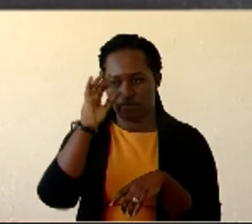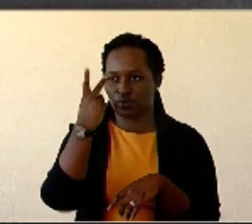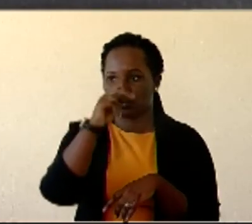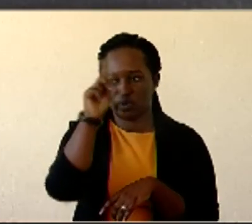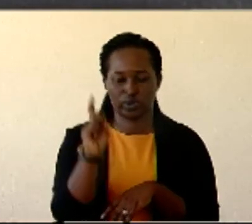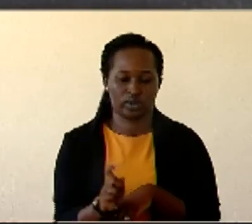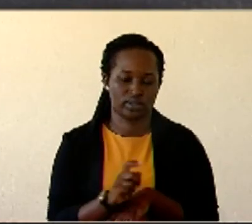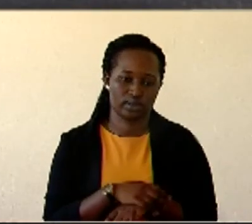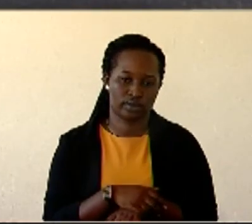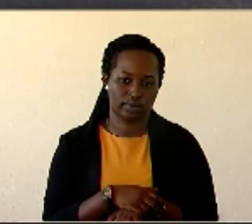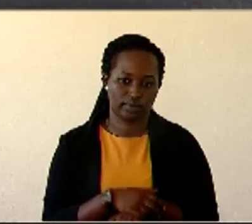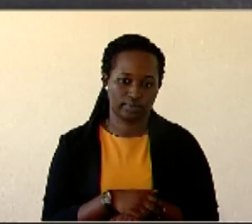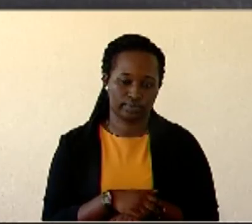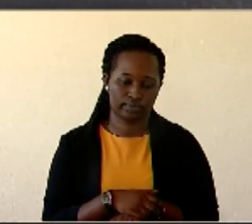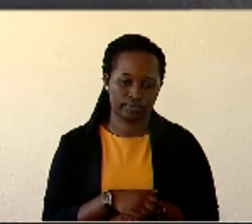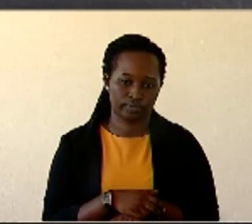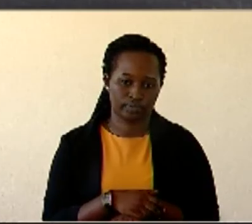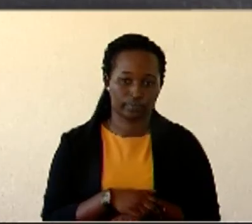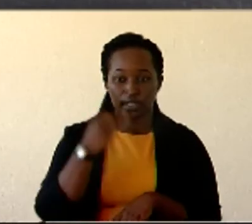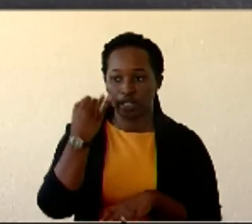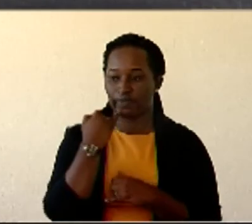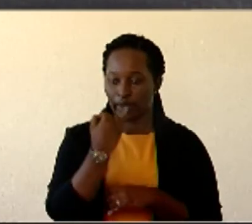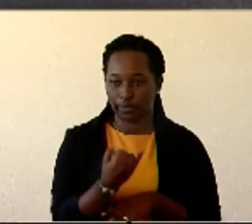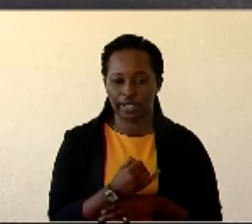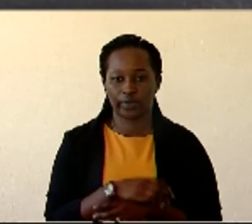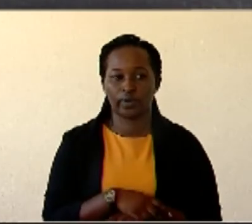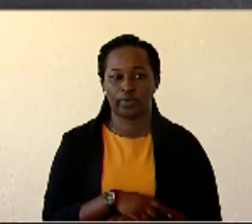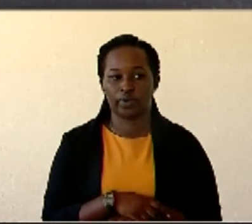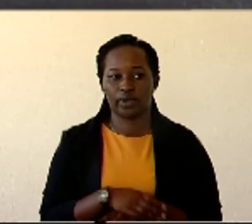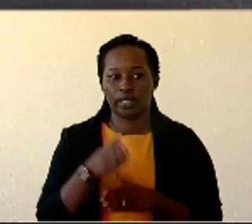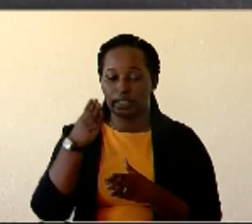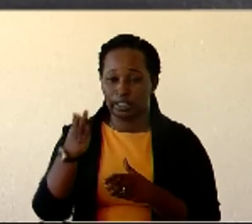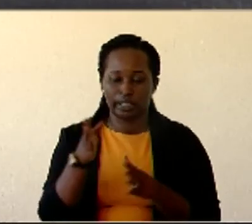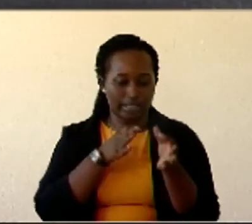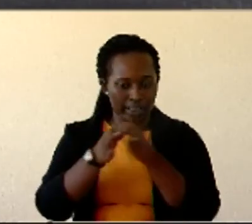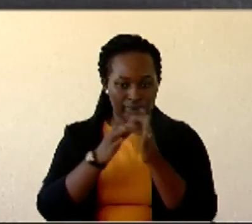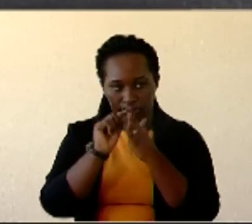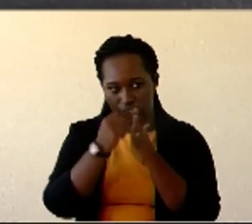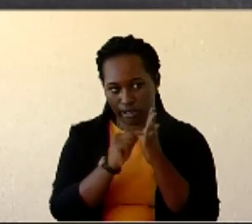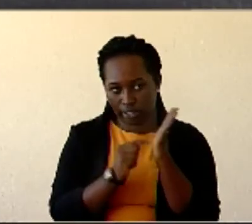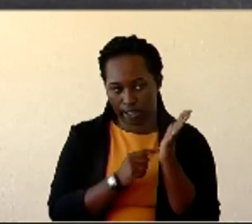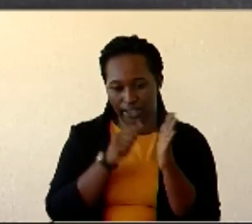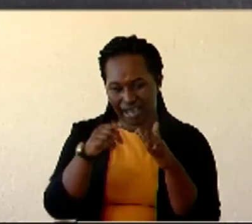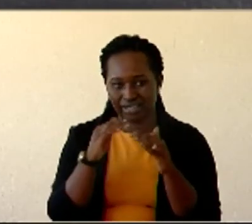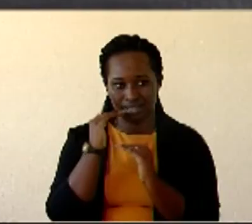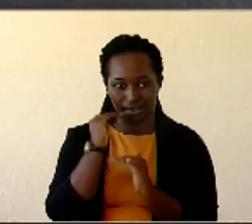questions in this case. If they tell you to describe the factors that